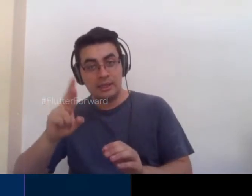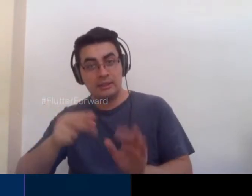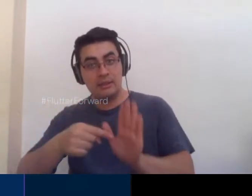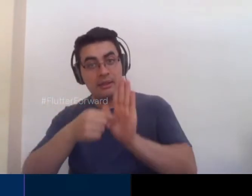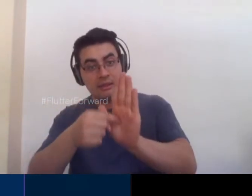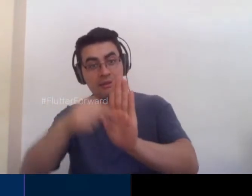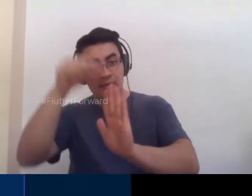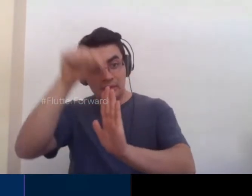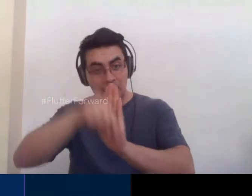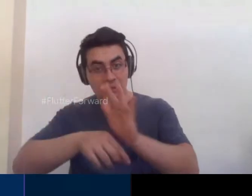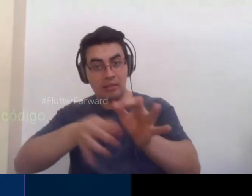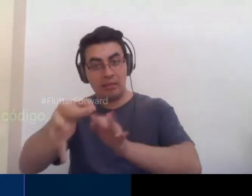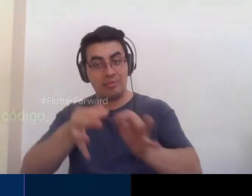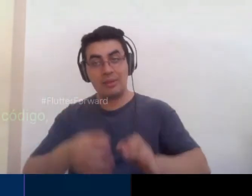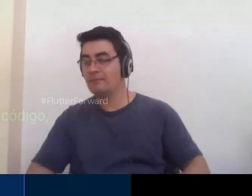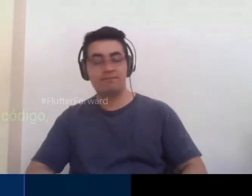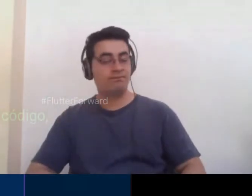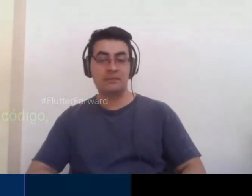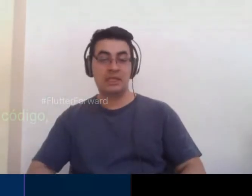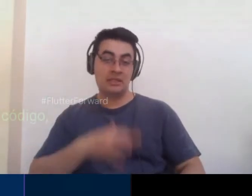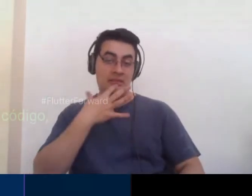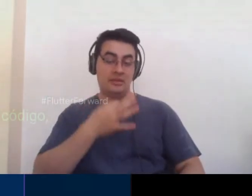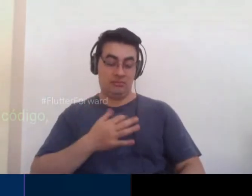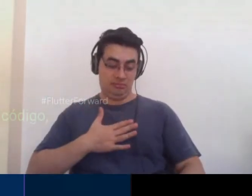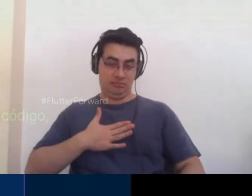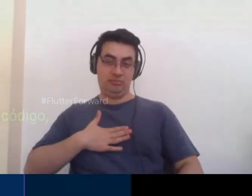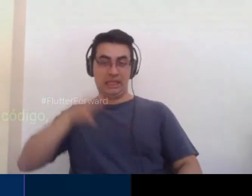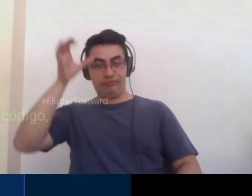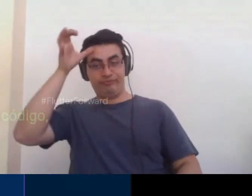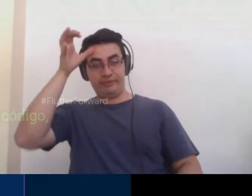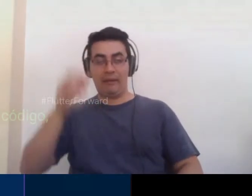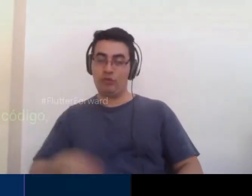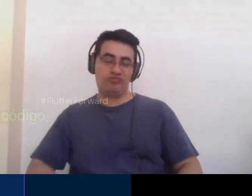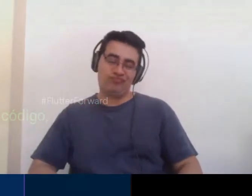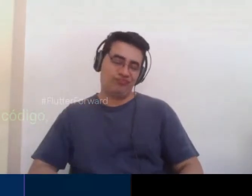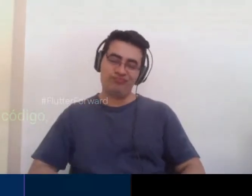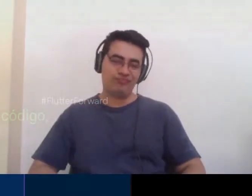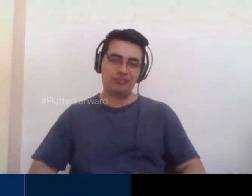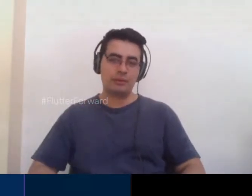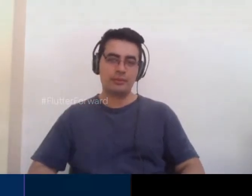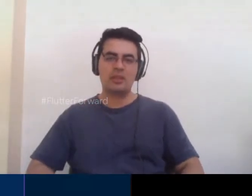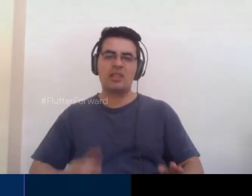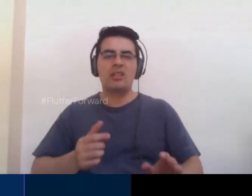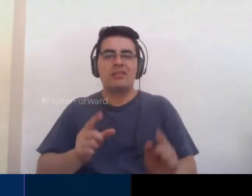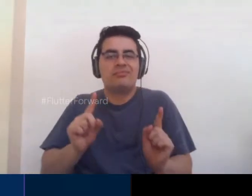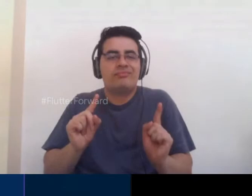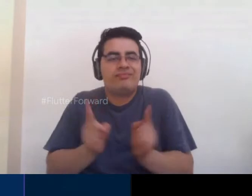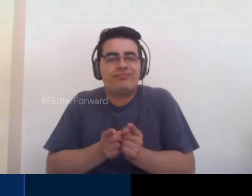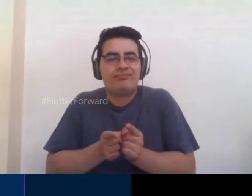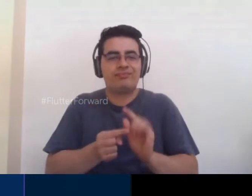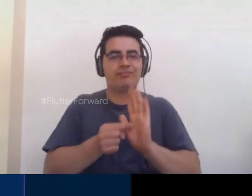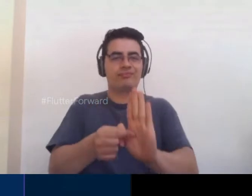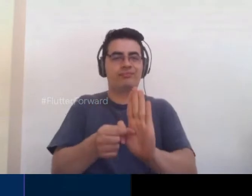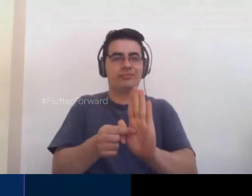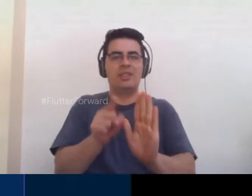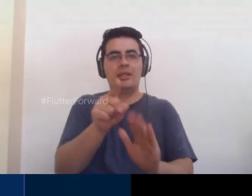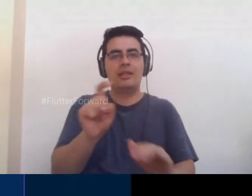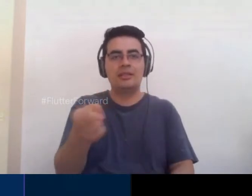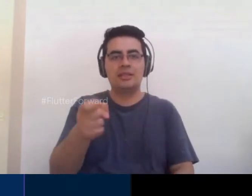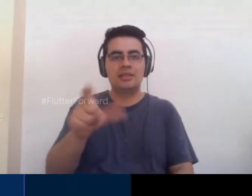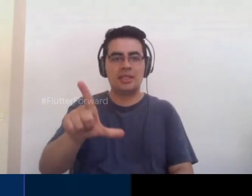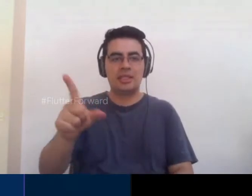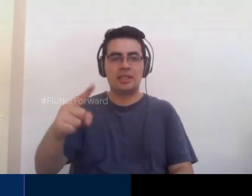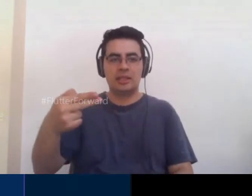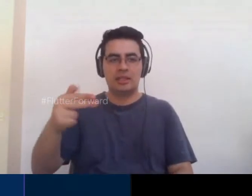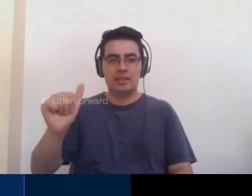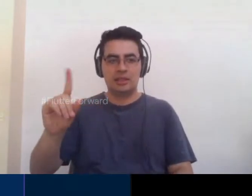expert by any means. But just to give a quick idea, this code snippet, written in GL shader language, will